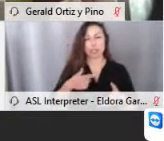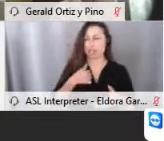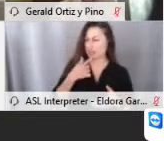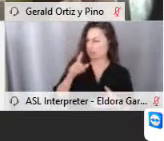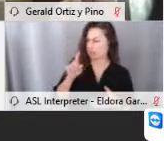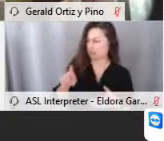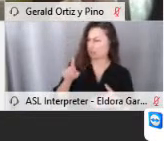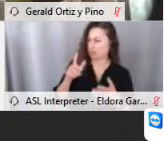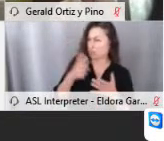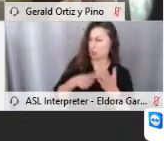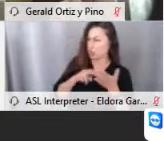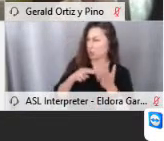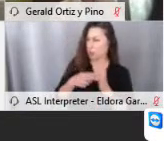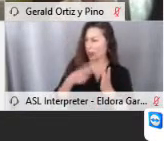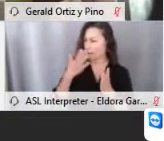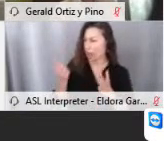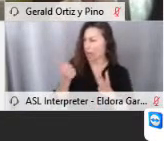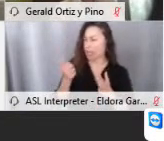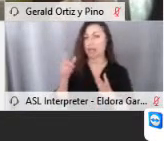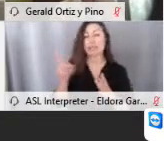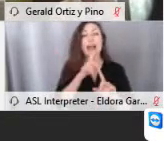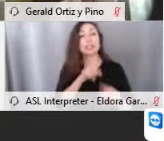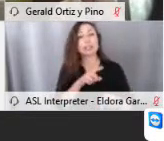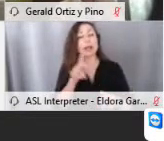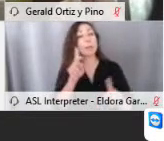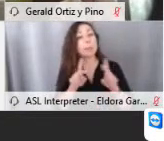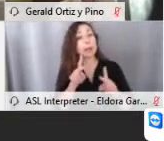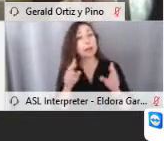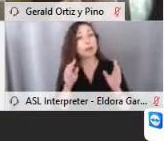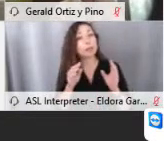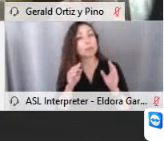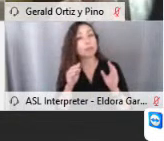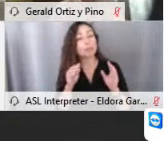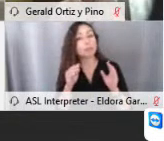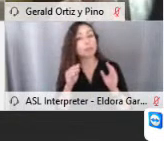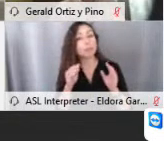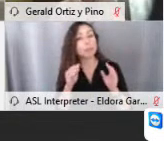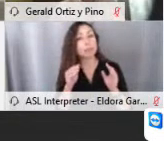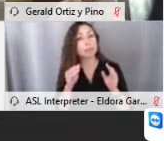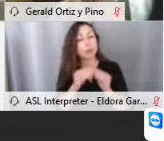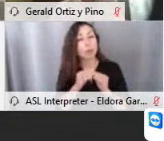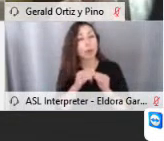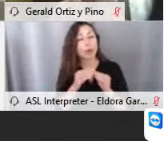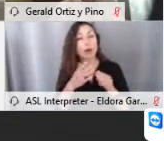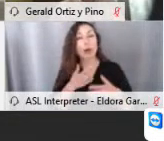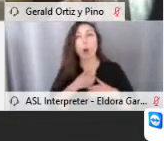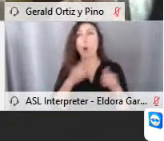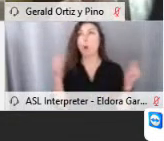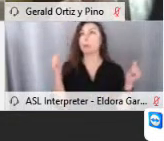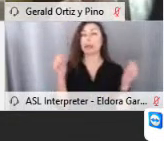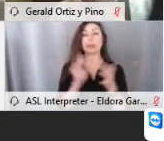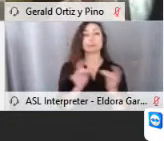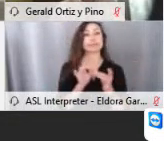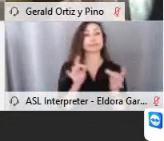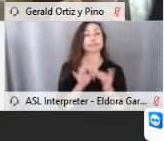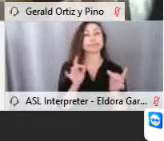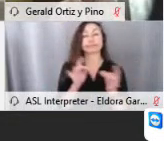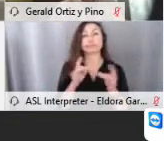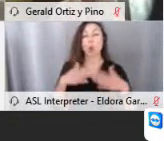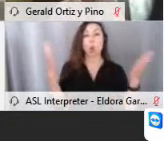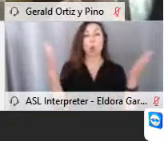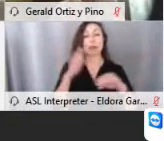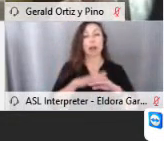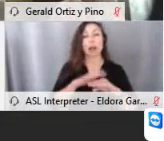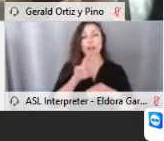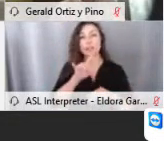what do you mean by work better? And their answer is people are more forthcoming. They open up for some reason more on a